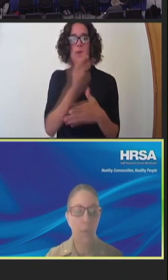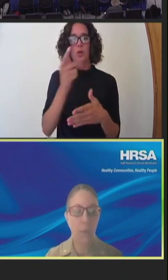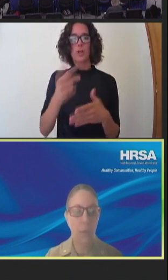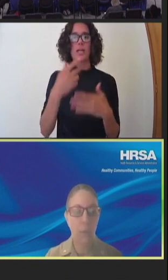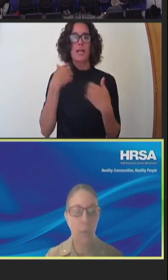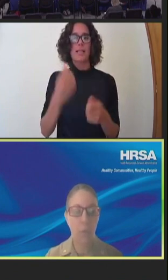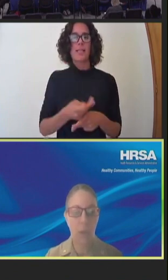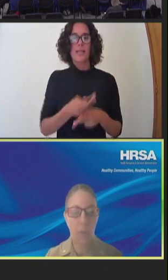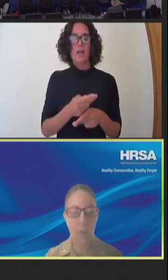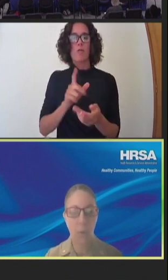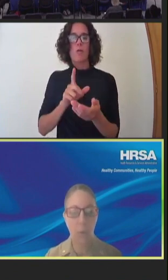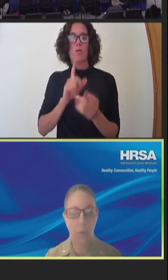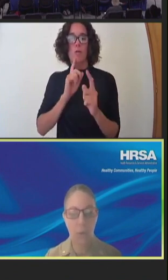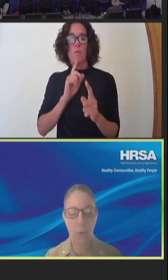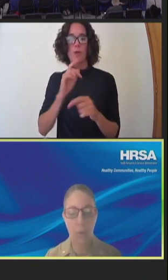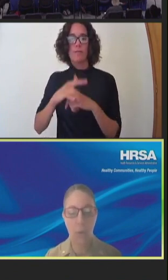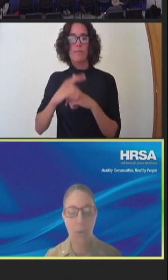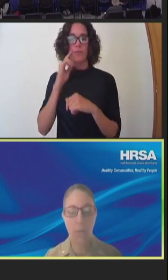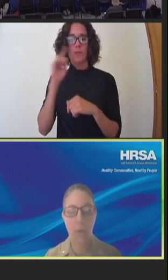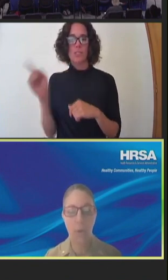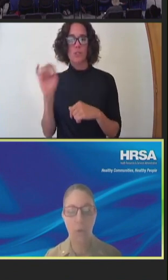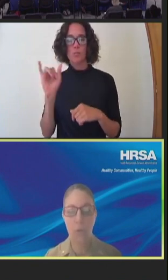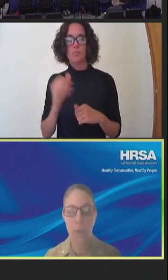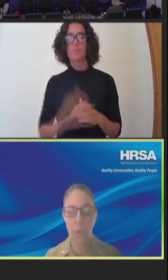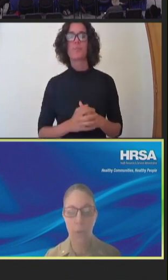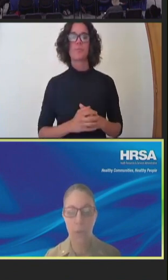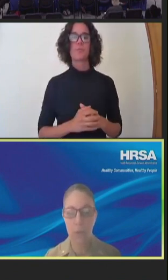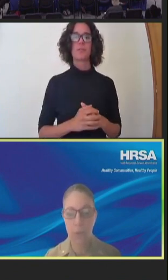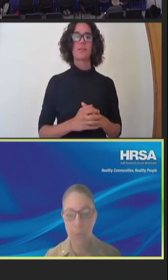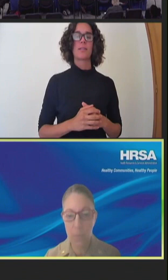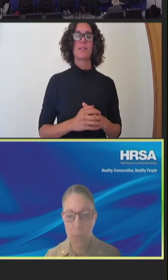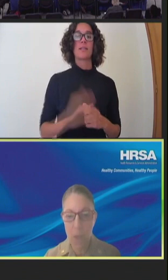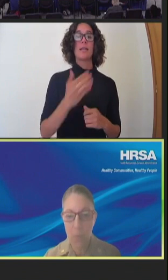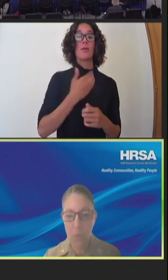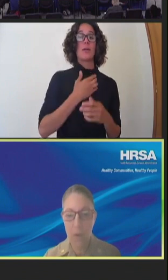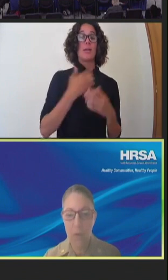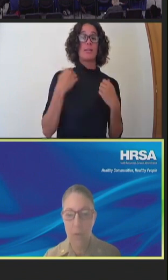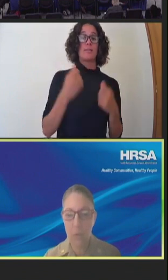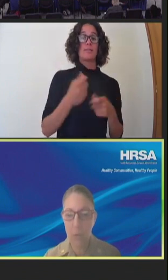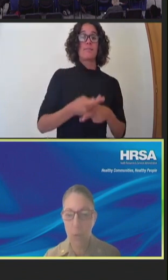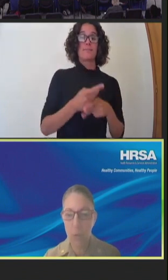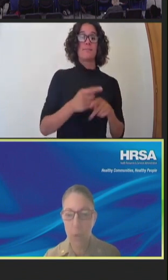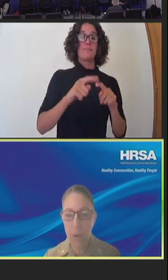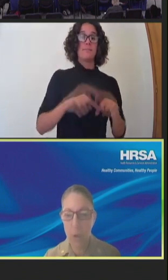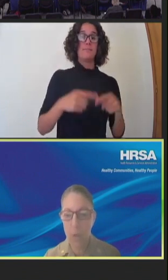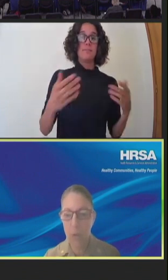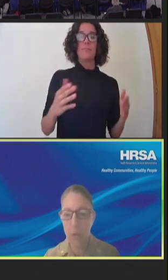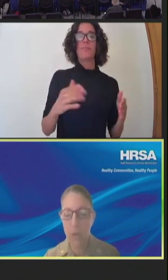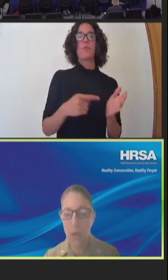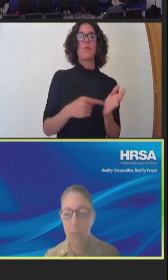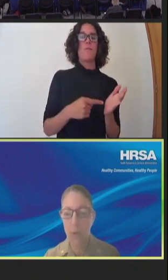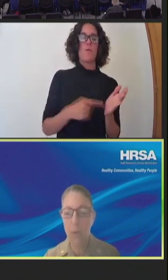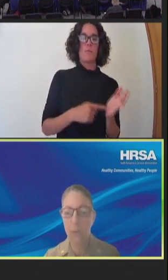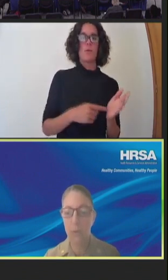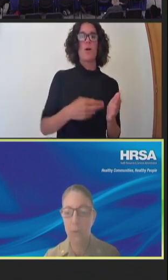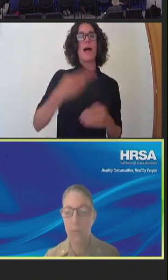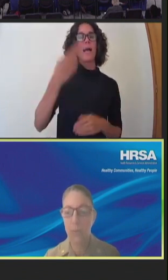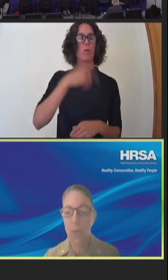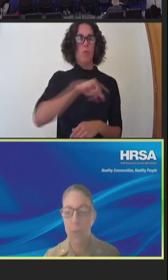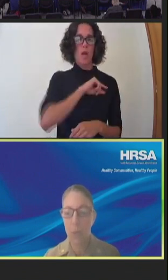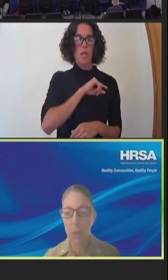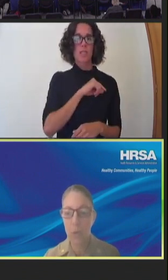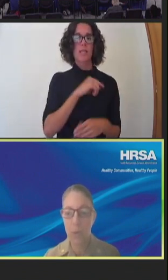Health Center program is a cornerstone of our country's healthcare system, providing affordable, high quality, and